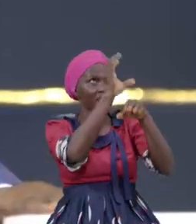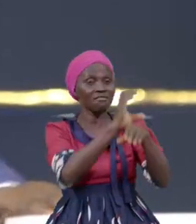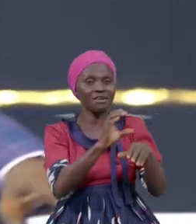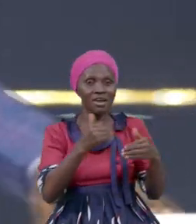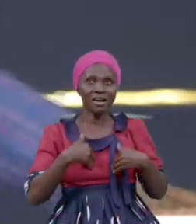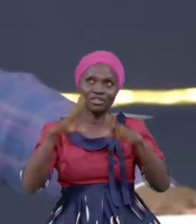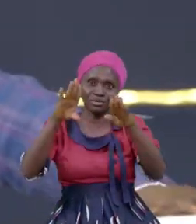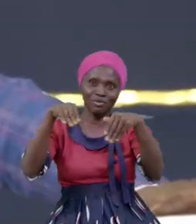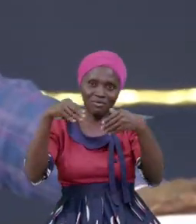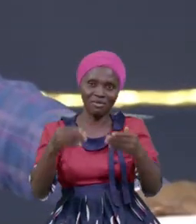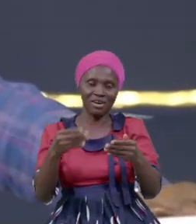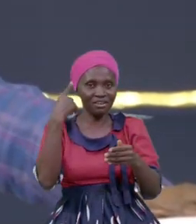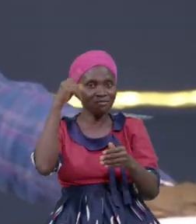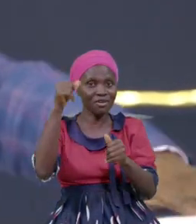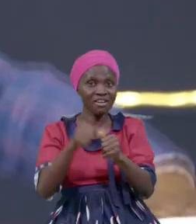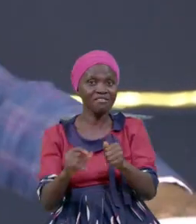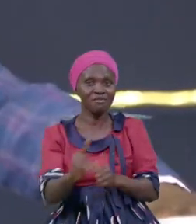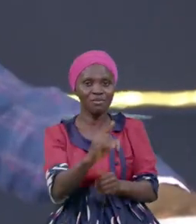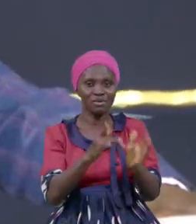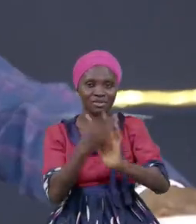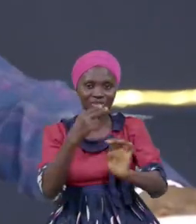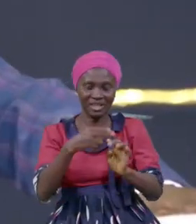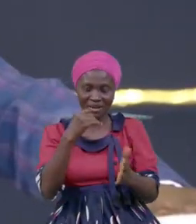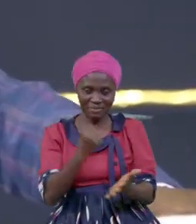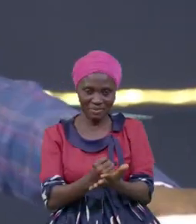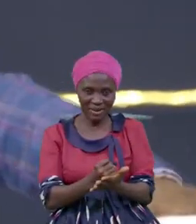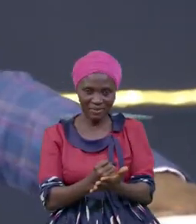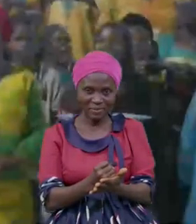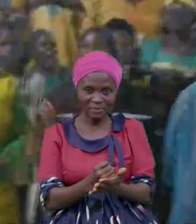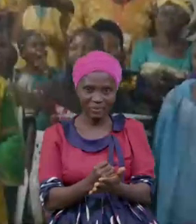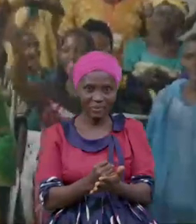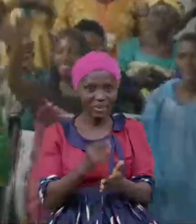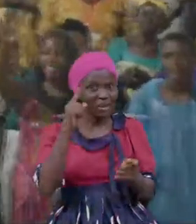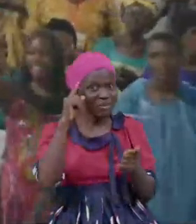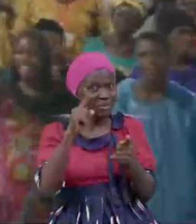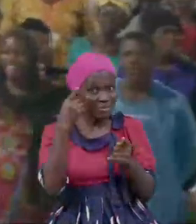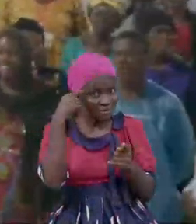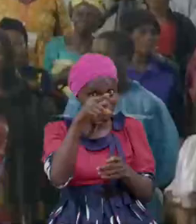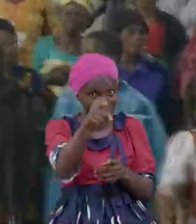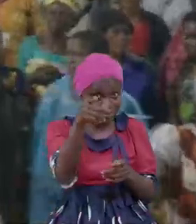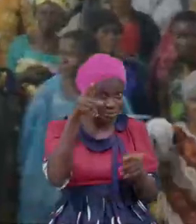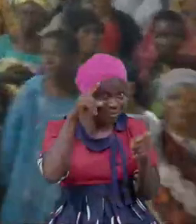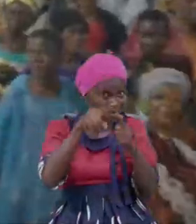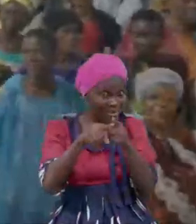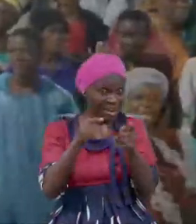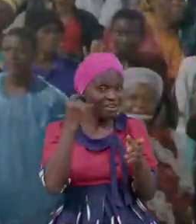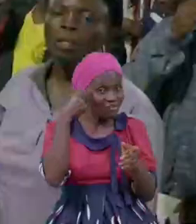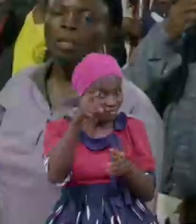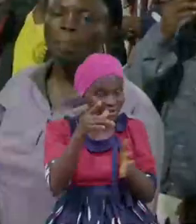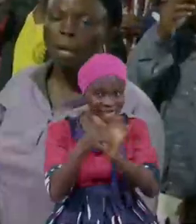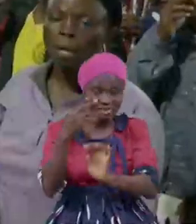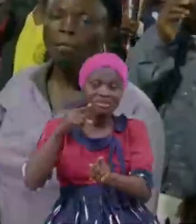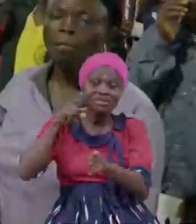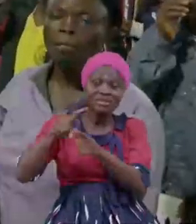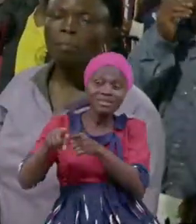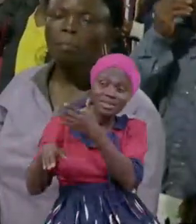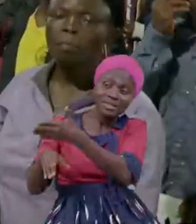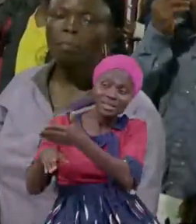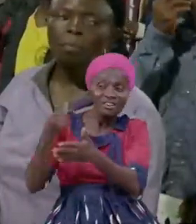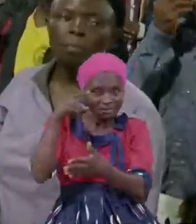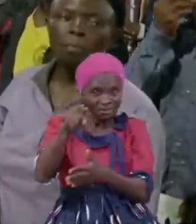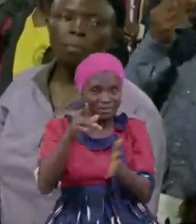for everyone. Brother there for you. Amen. Sister there for you. Amen.